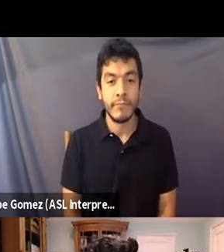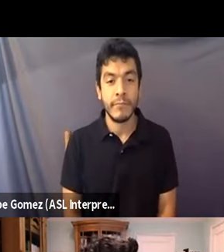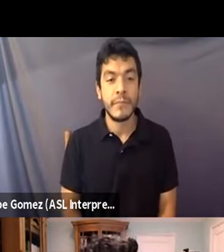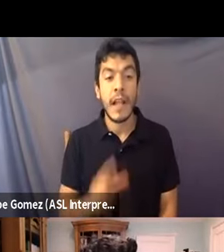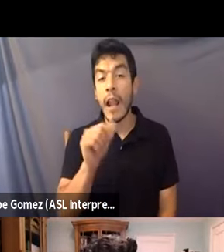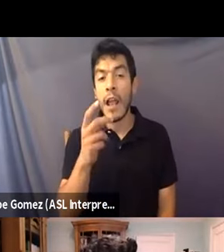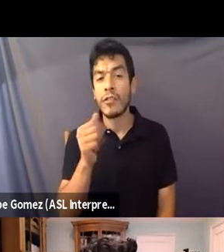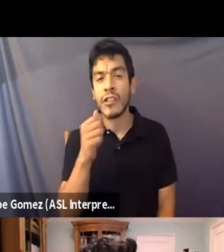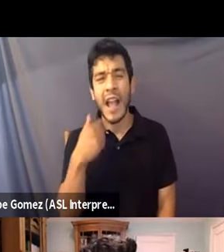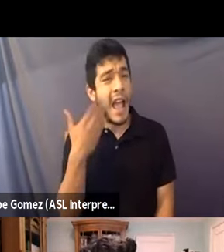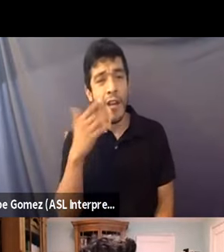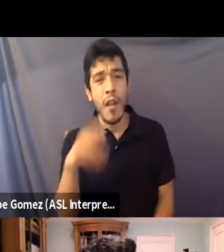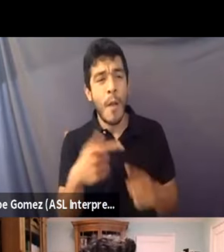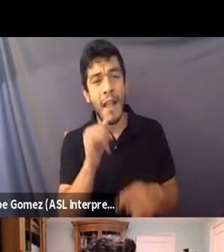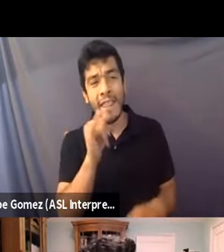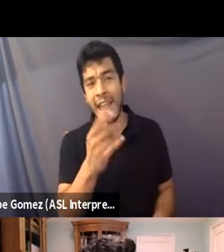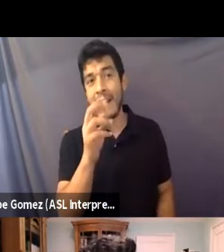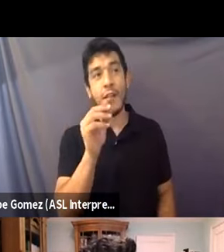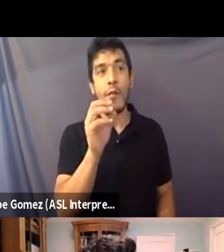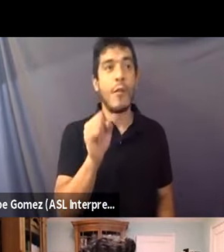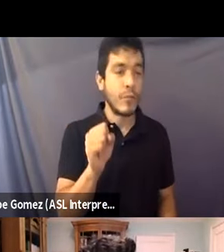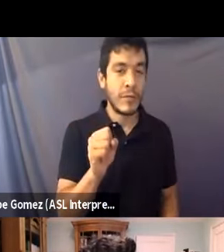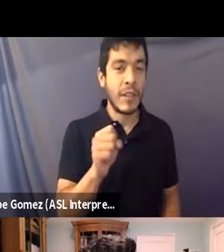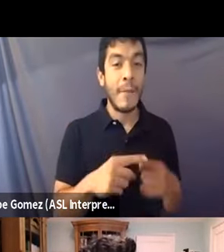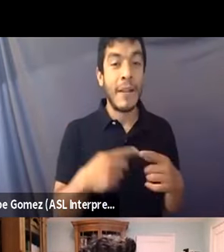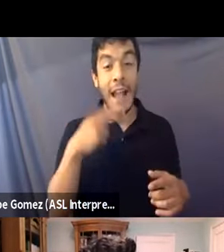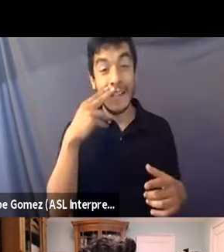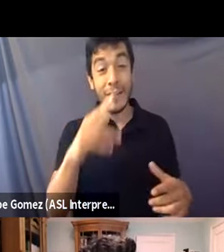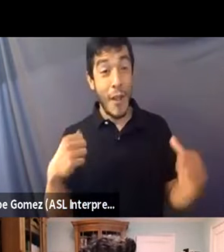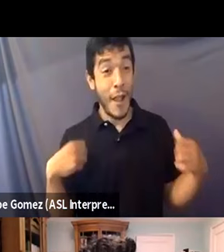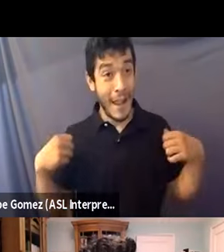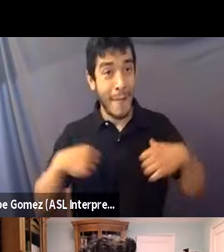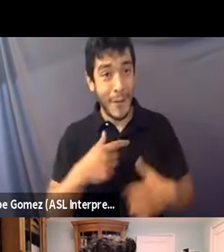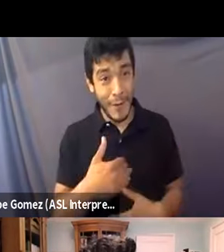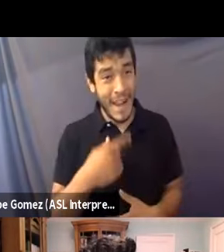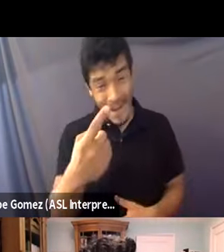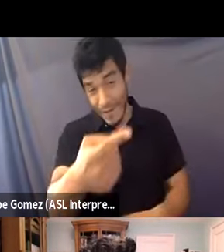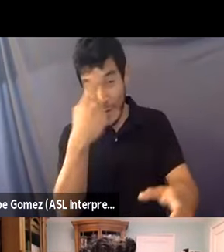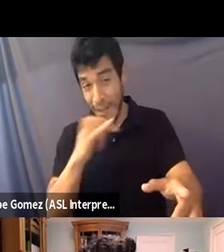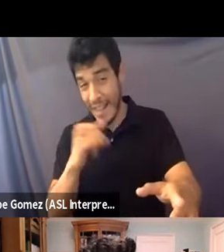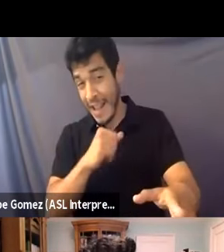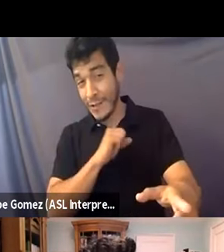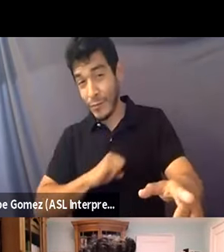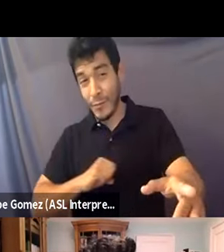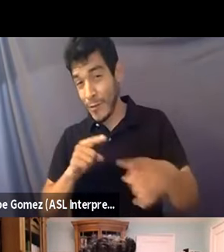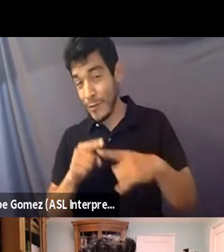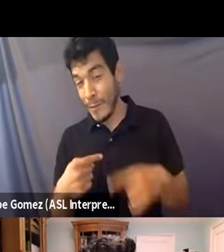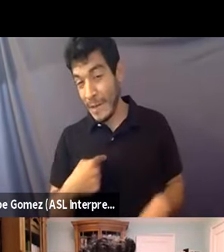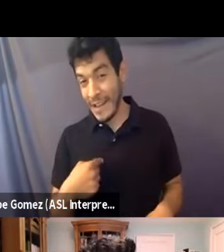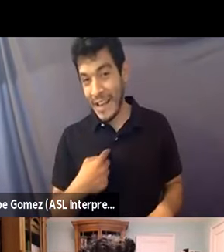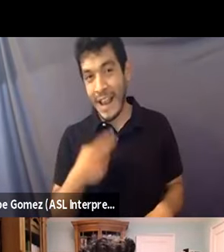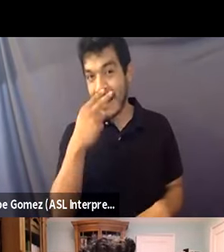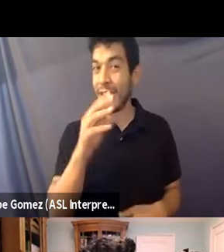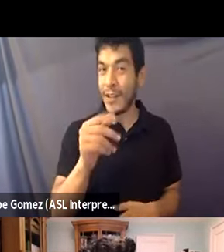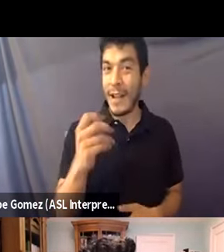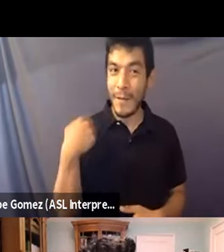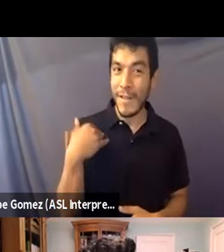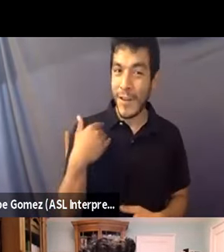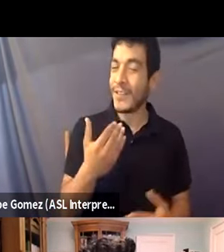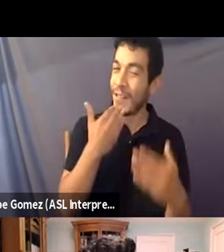and say, because I see that cape over there that you have. So I've seen your cape before. So thank